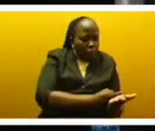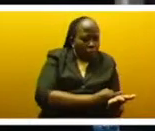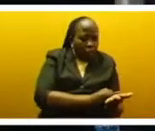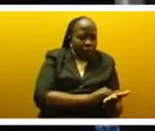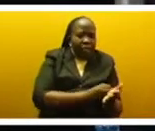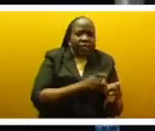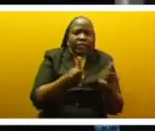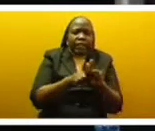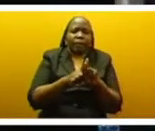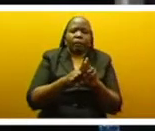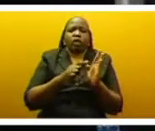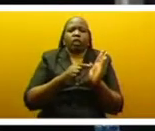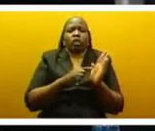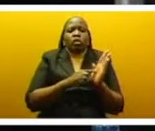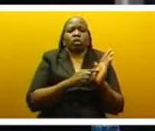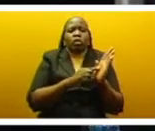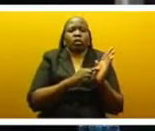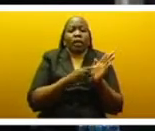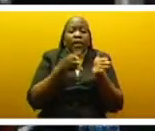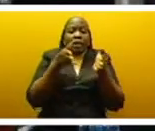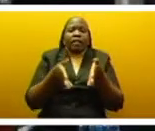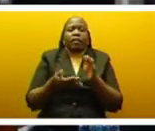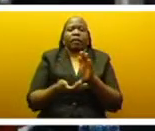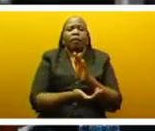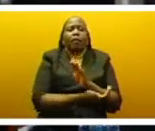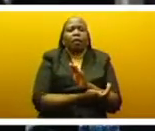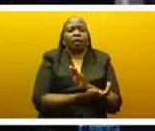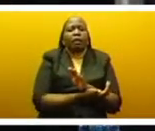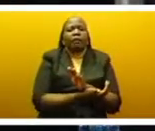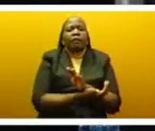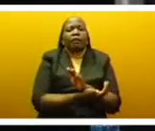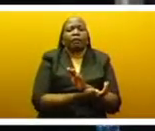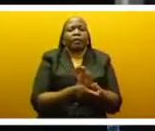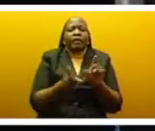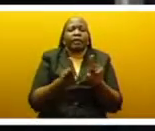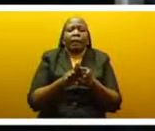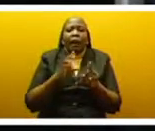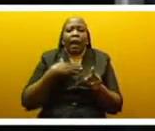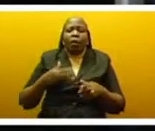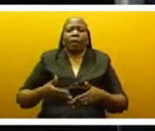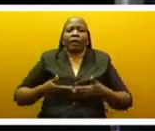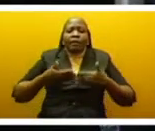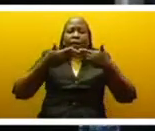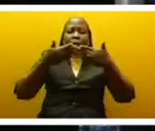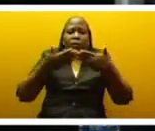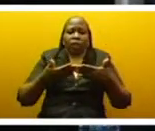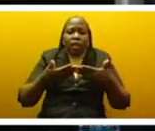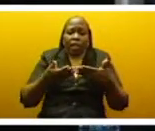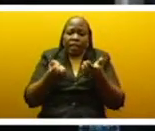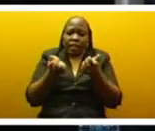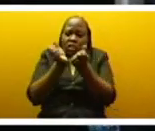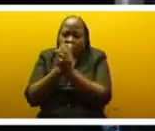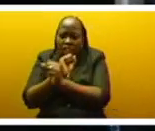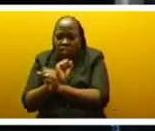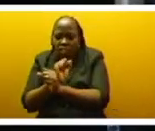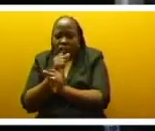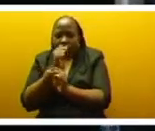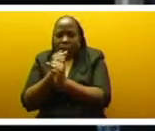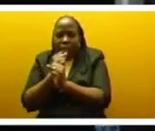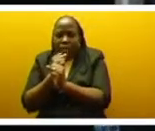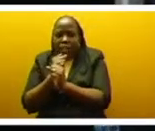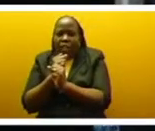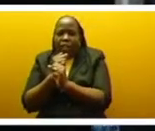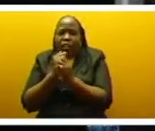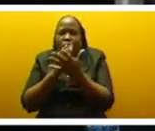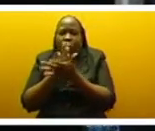been demonstrated this morning. In our submission, the alterations made to this system, to the